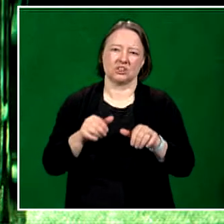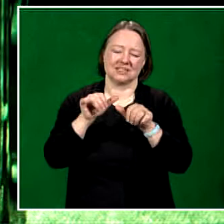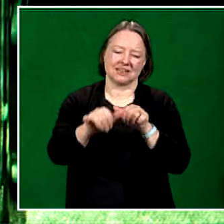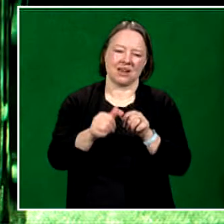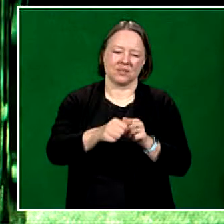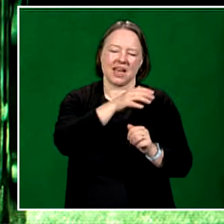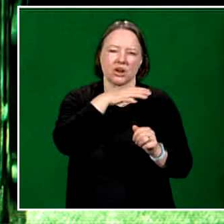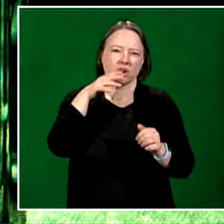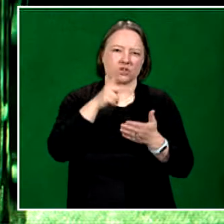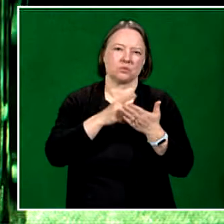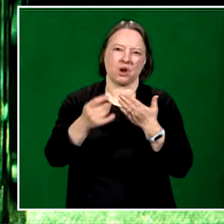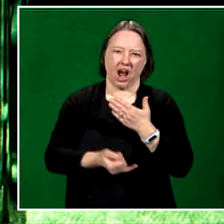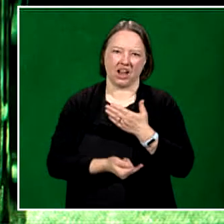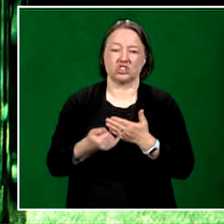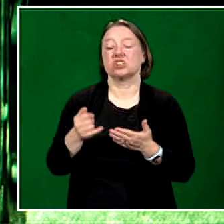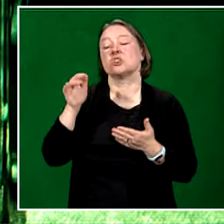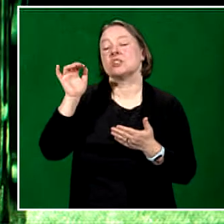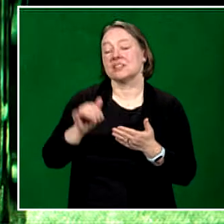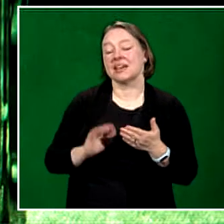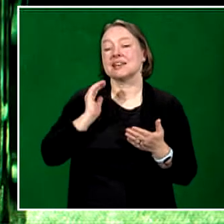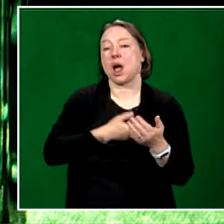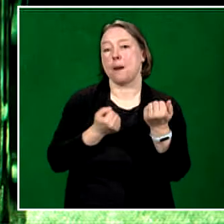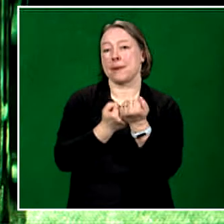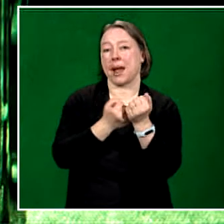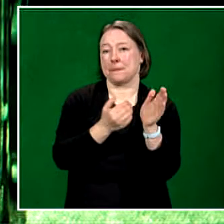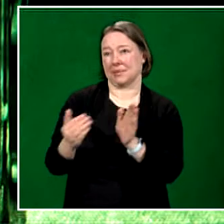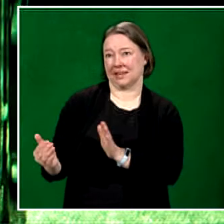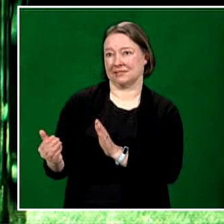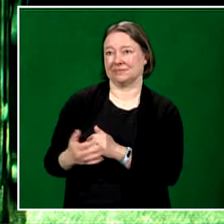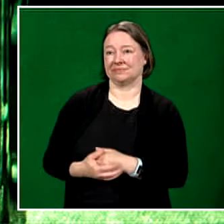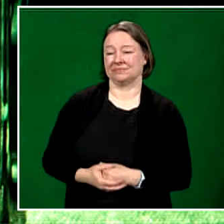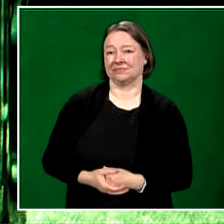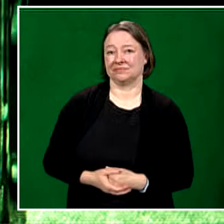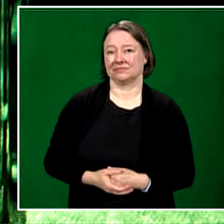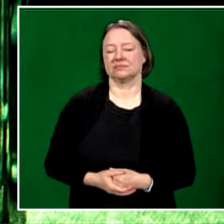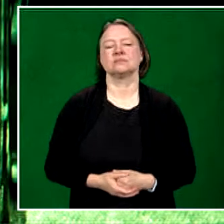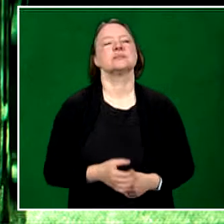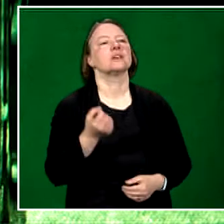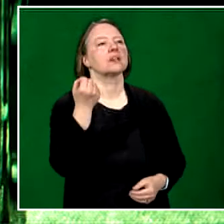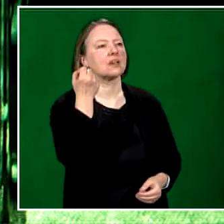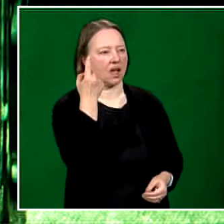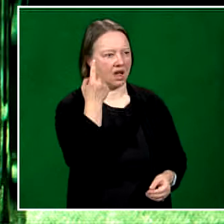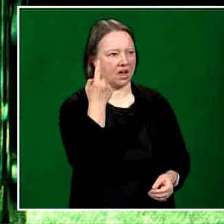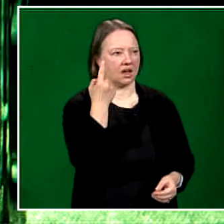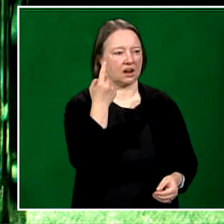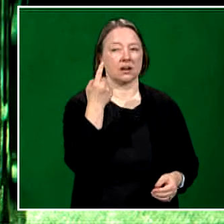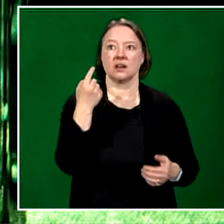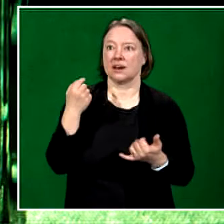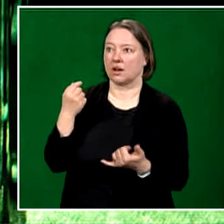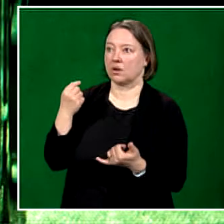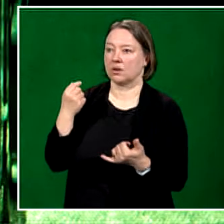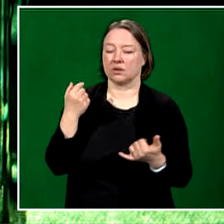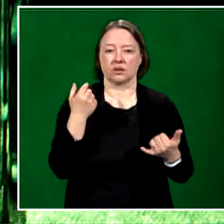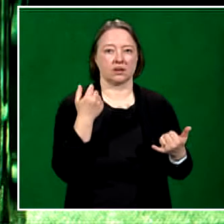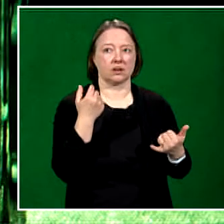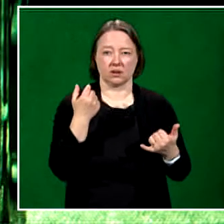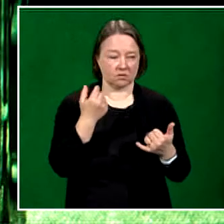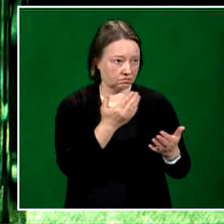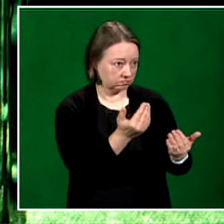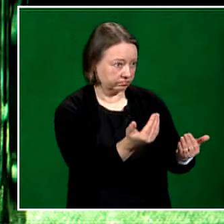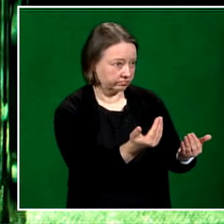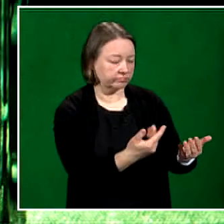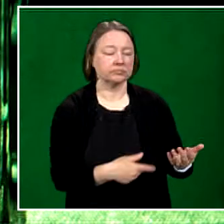Project. So that would be our backup plan. Got it. And now, go ahead,